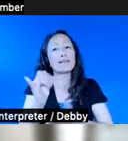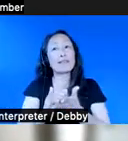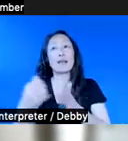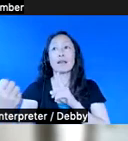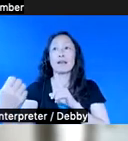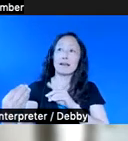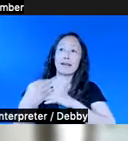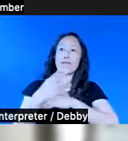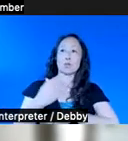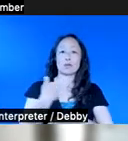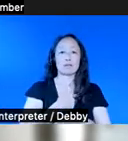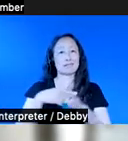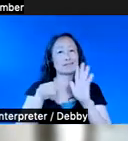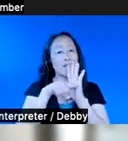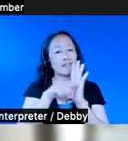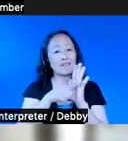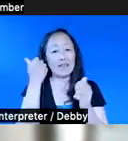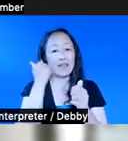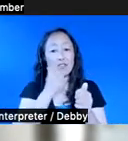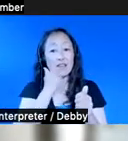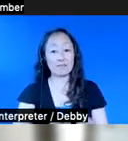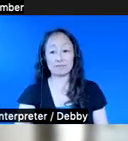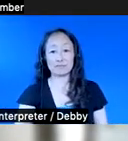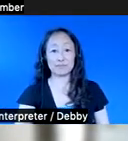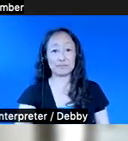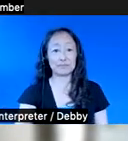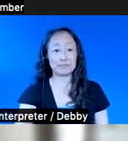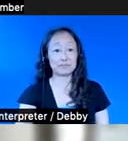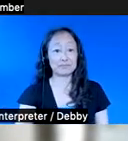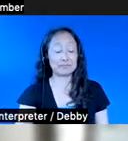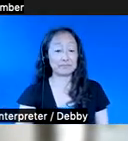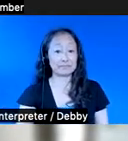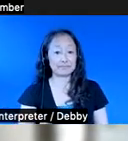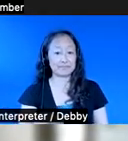That's a good point. And that was a very highly organized